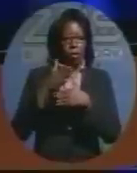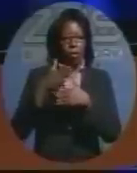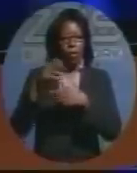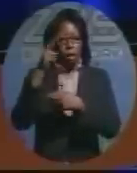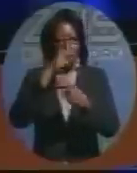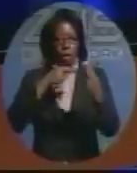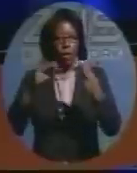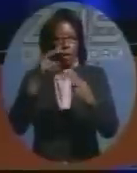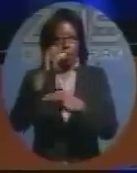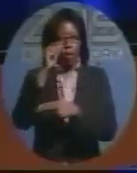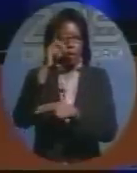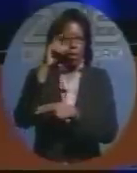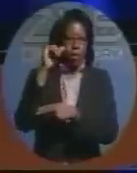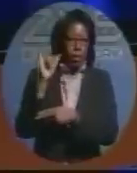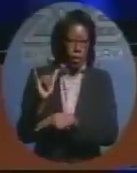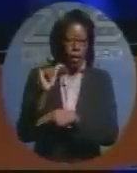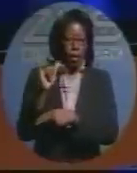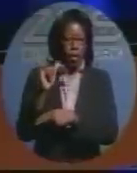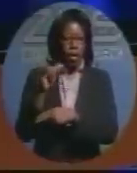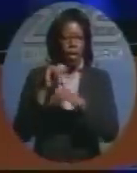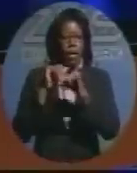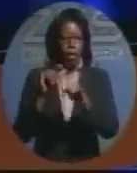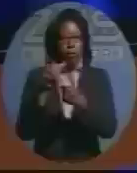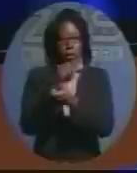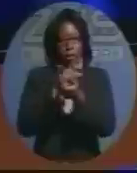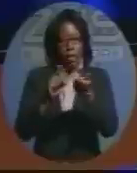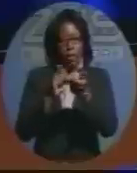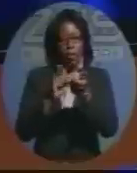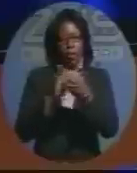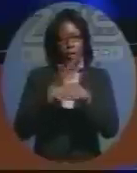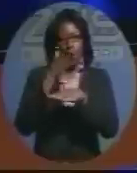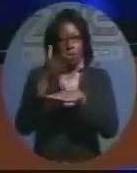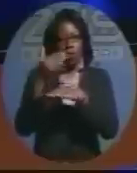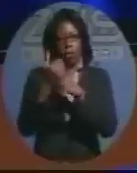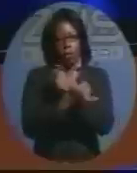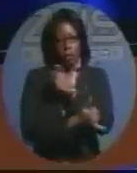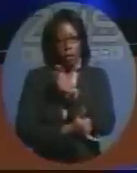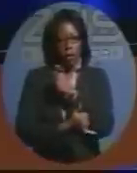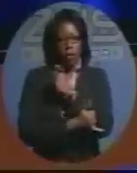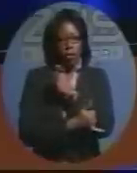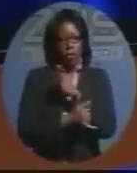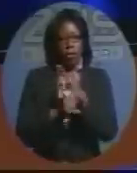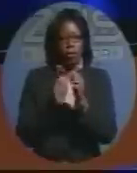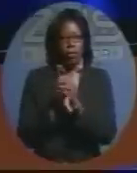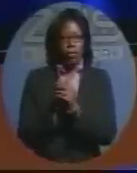wind damage left its mark over a broad cross-section of the country.